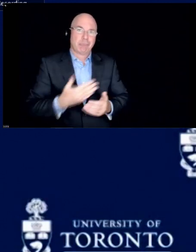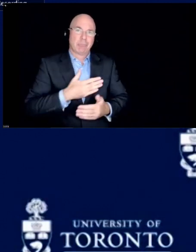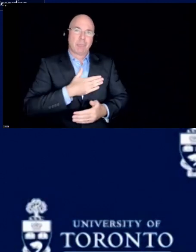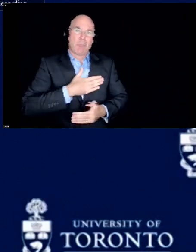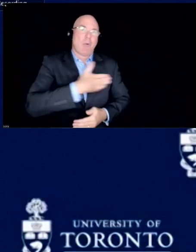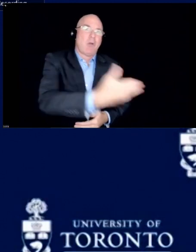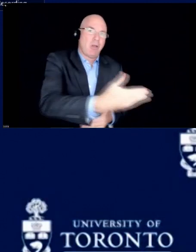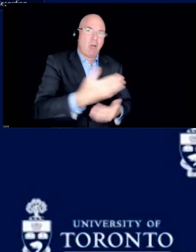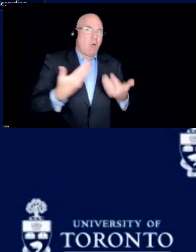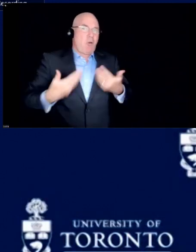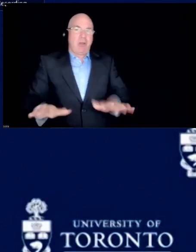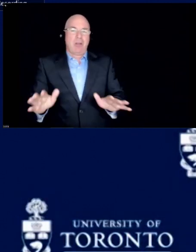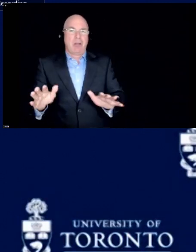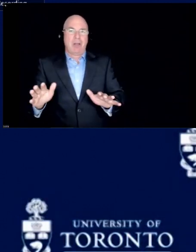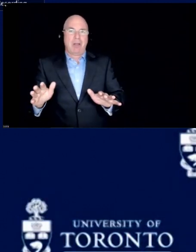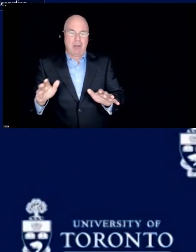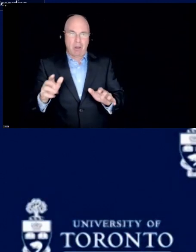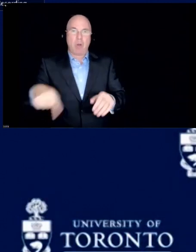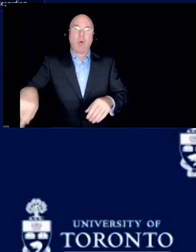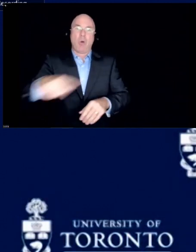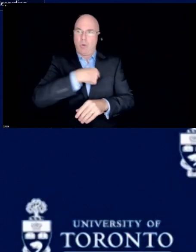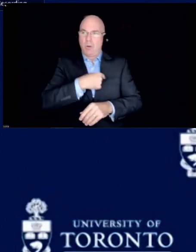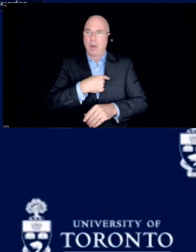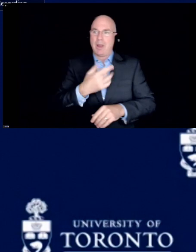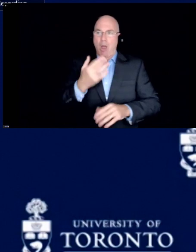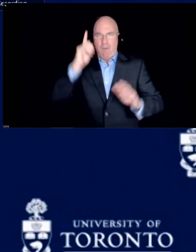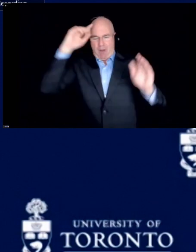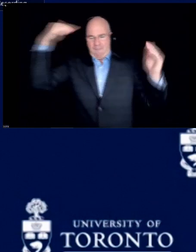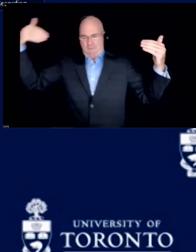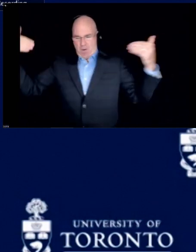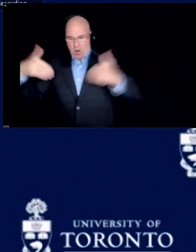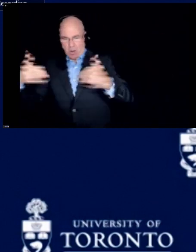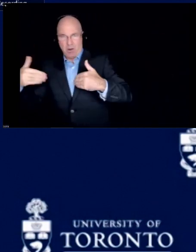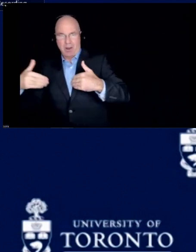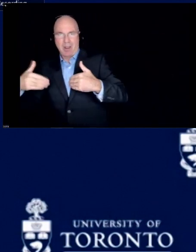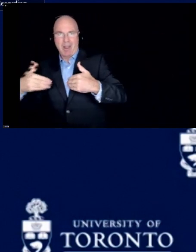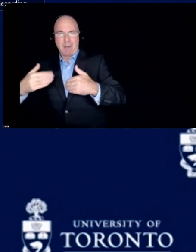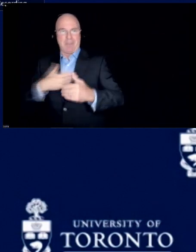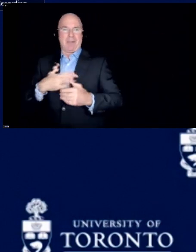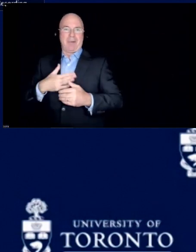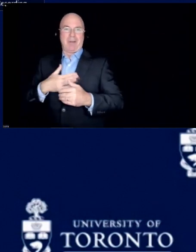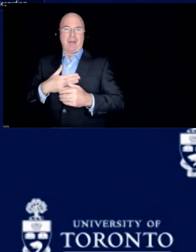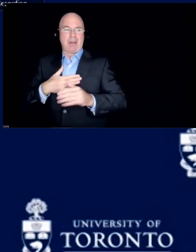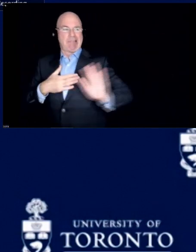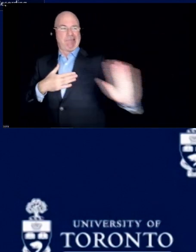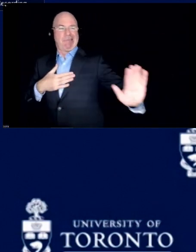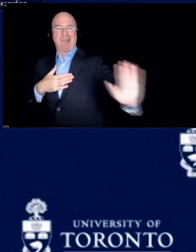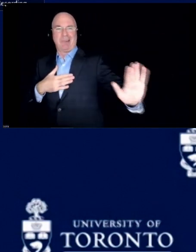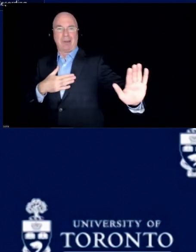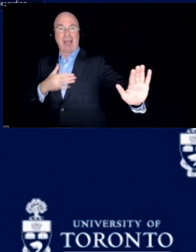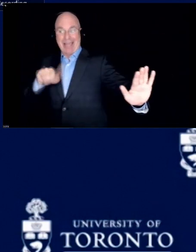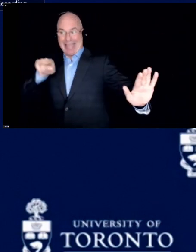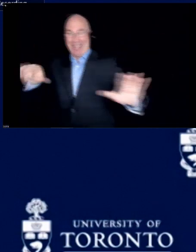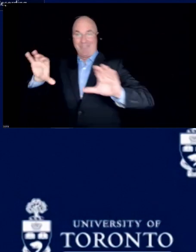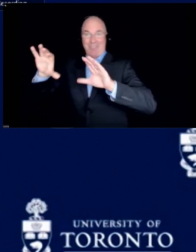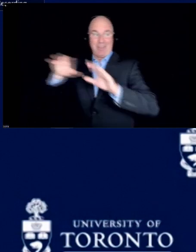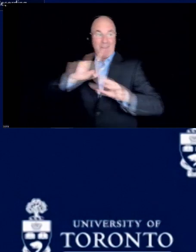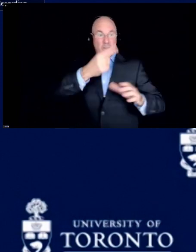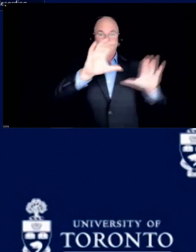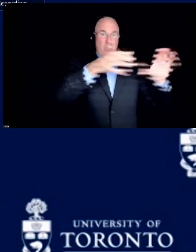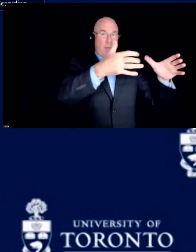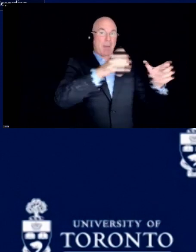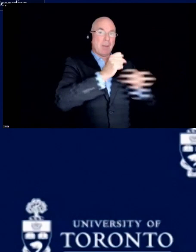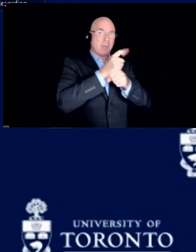all. We need to earn the confidence of the first group through our actions, and by so doing, make it abundantly